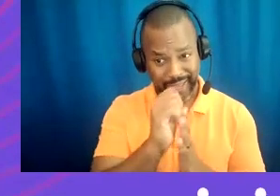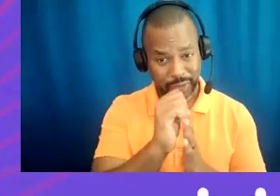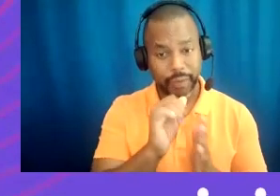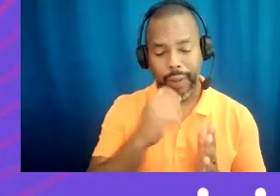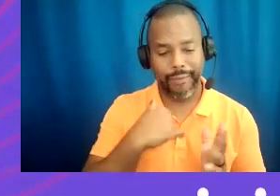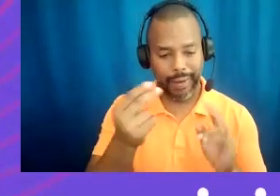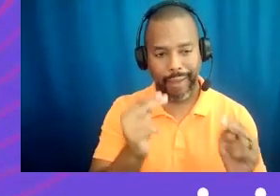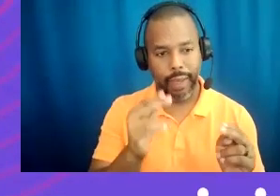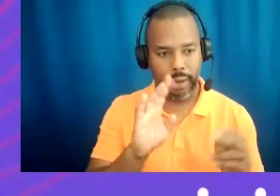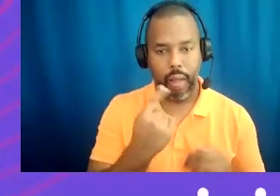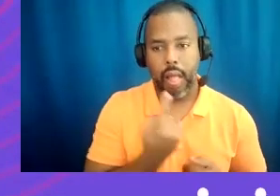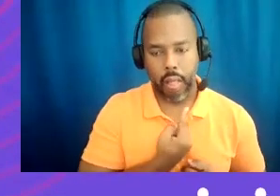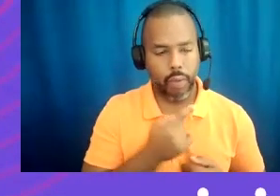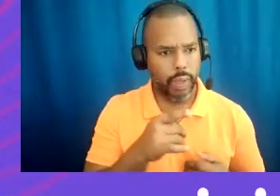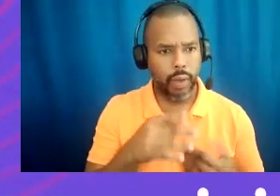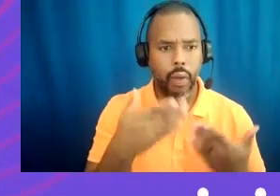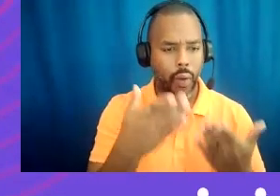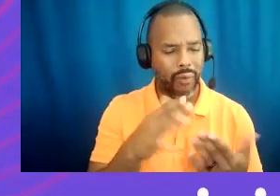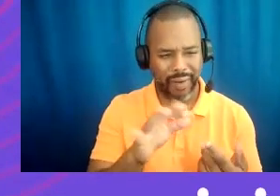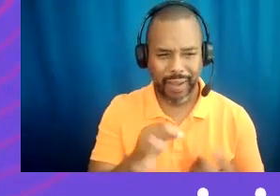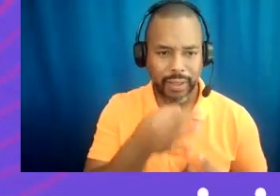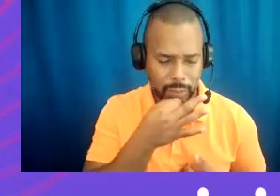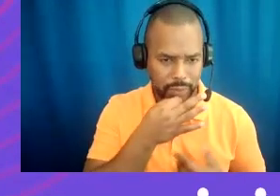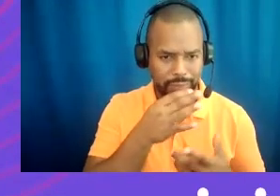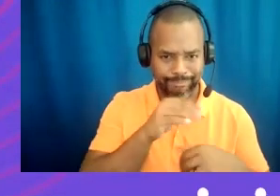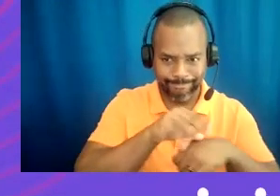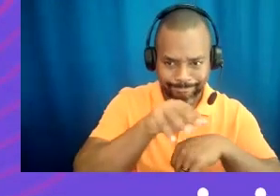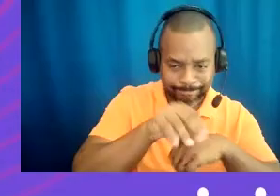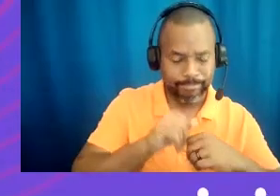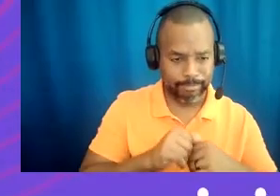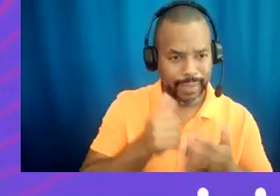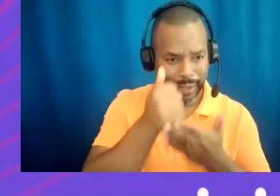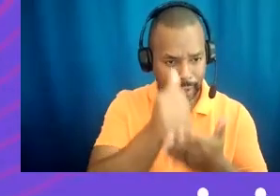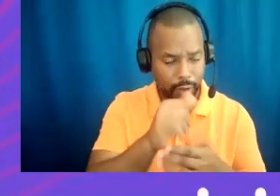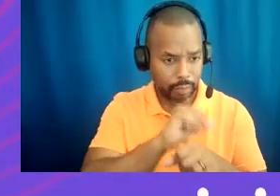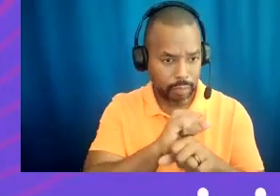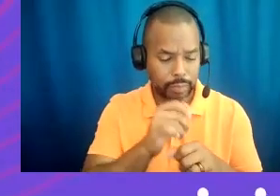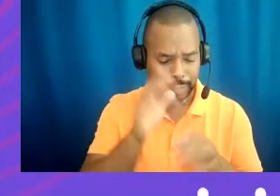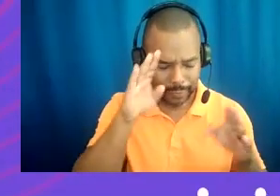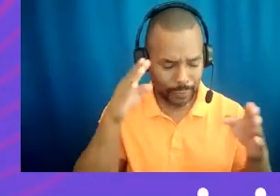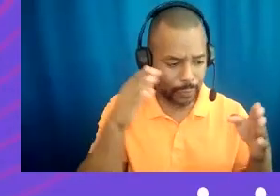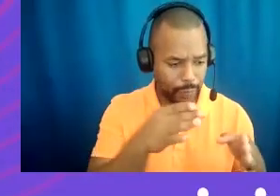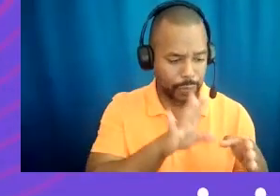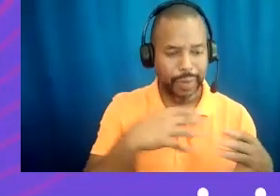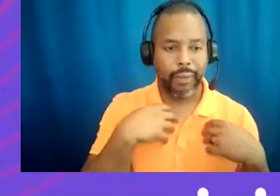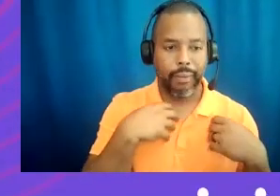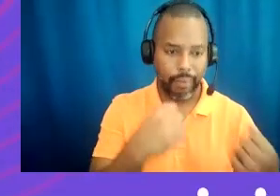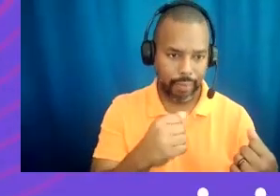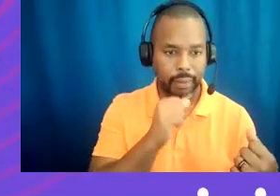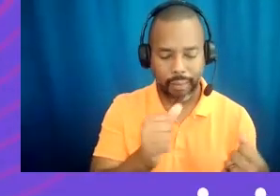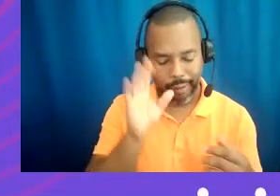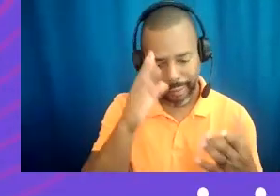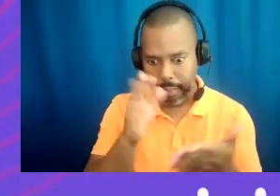These services offer expert guidance during an overwhelming time, helping employees stay focused on healing rather than paperwork. So you will